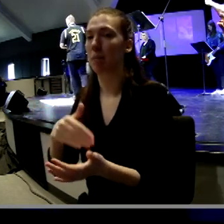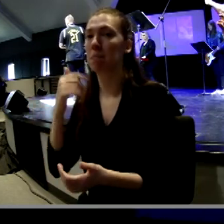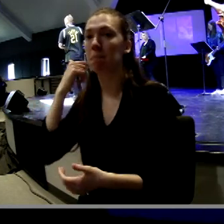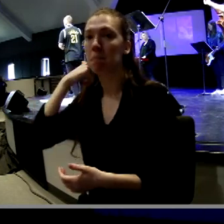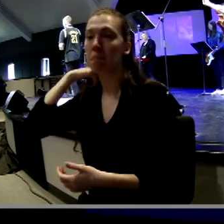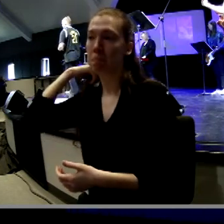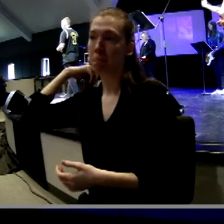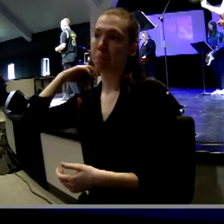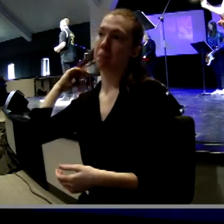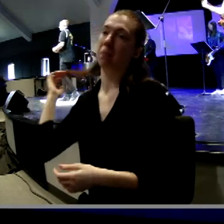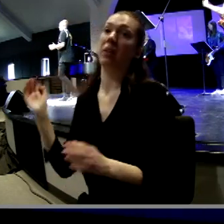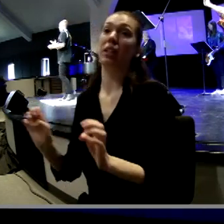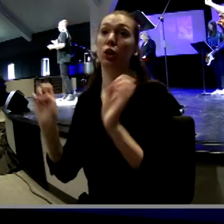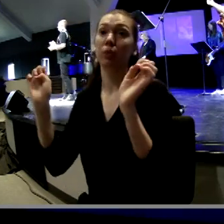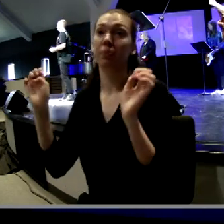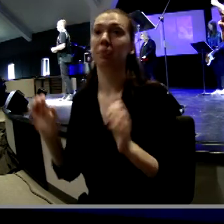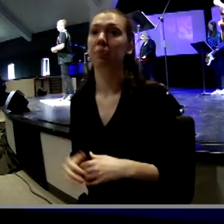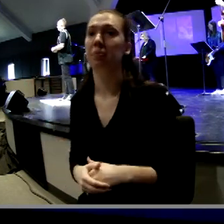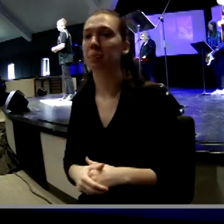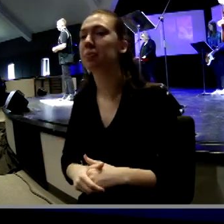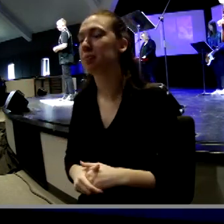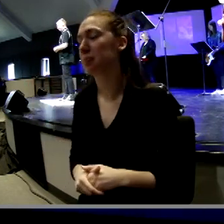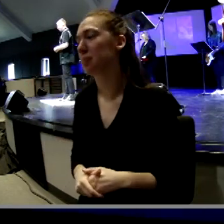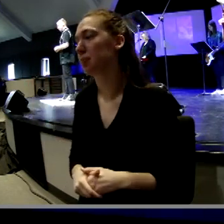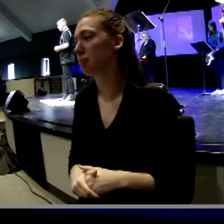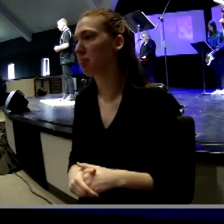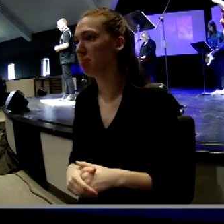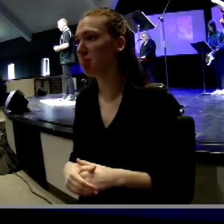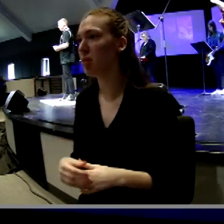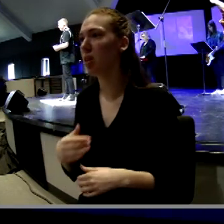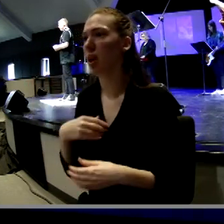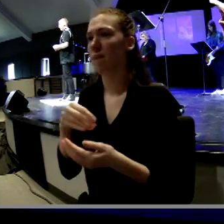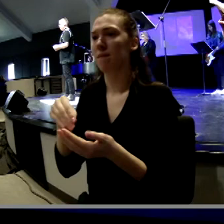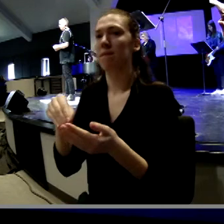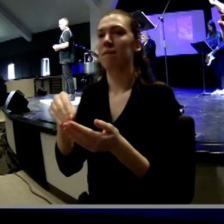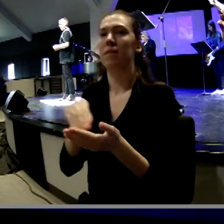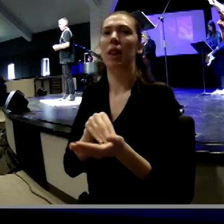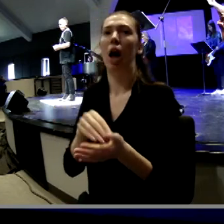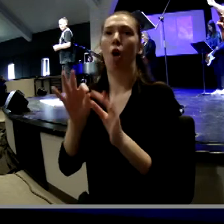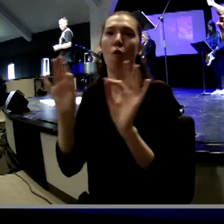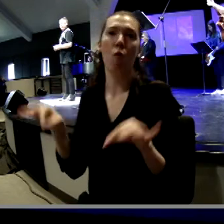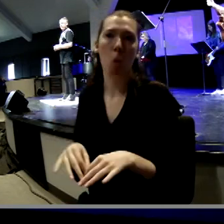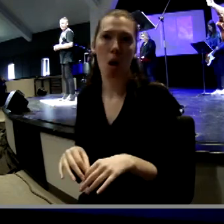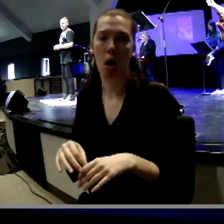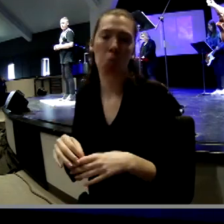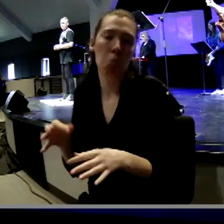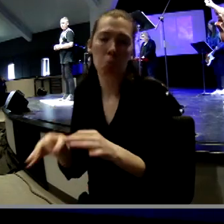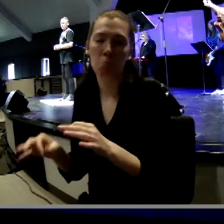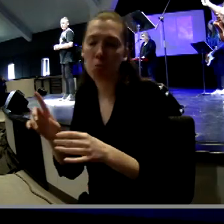you need to meet with me. It's got a couple simple questions about your life.